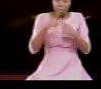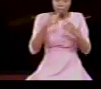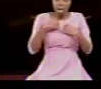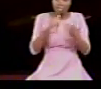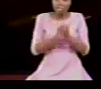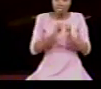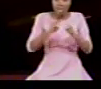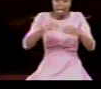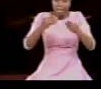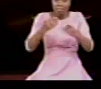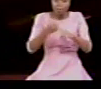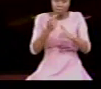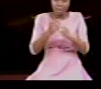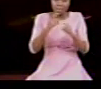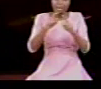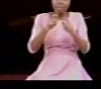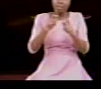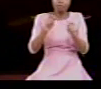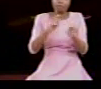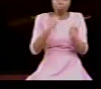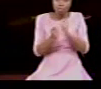more than $1 million.